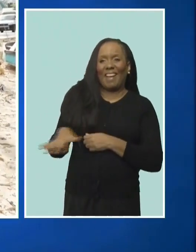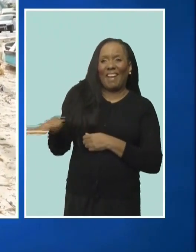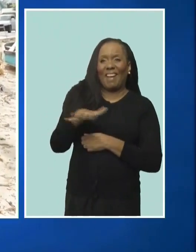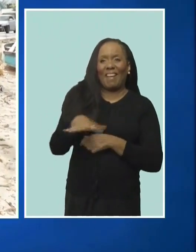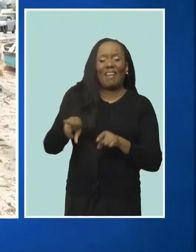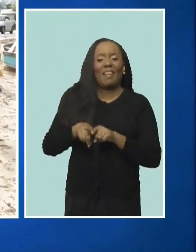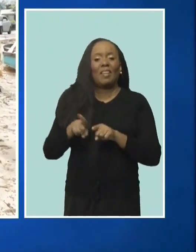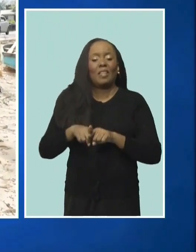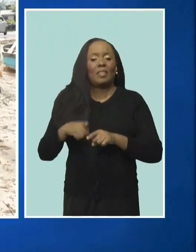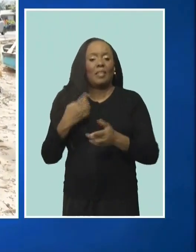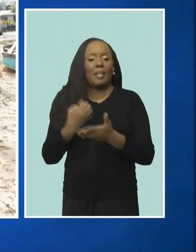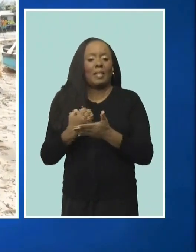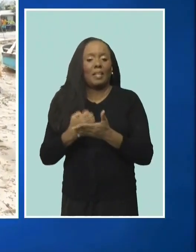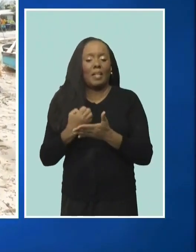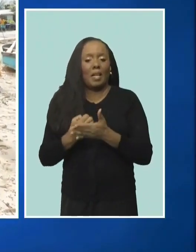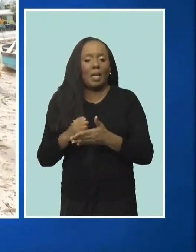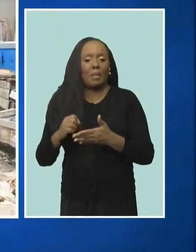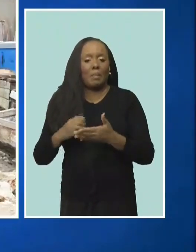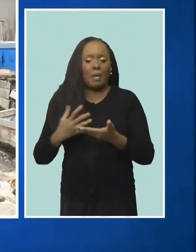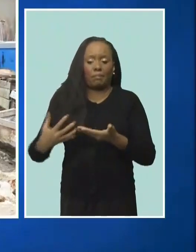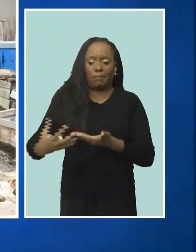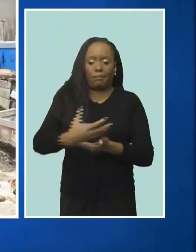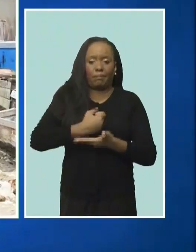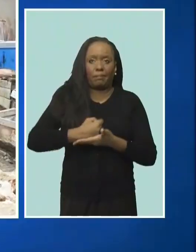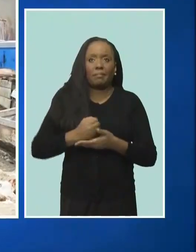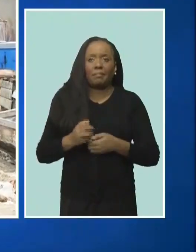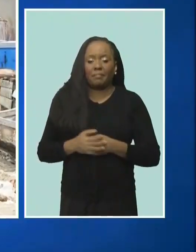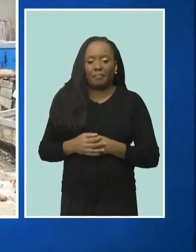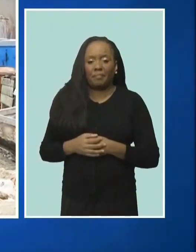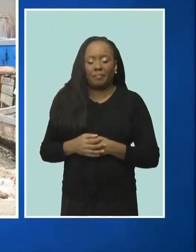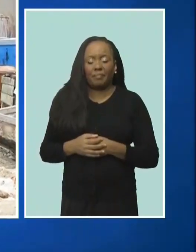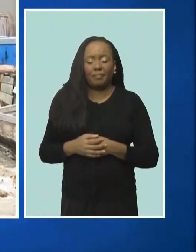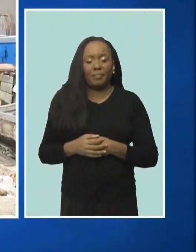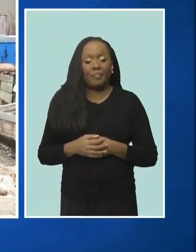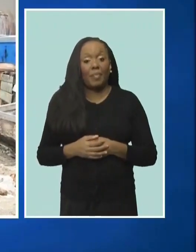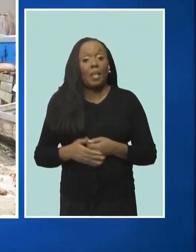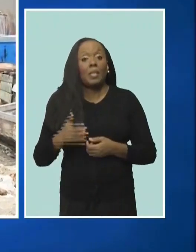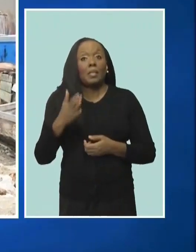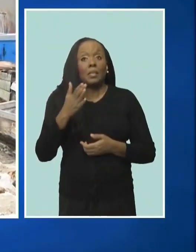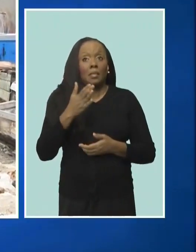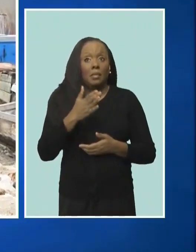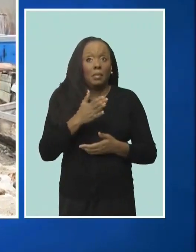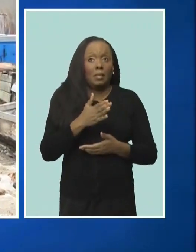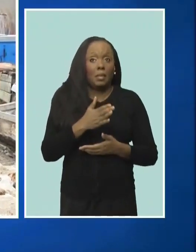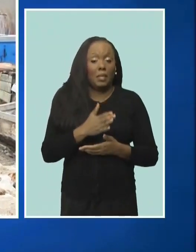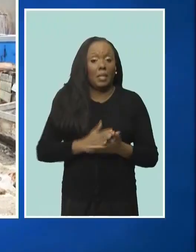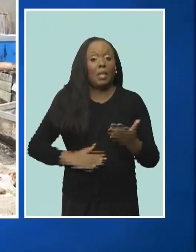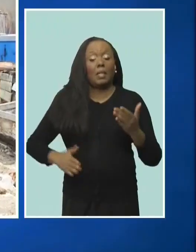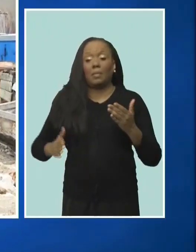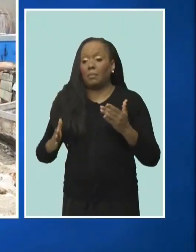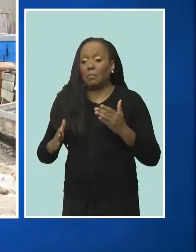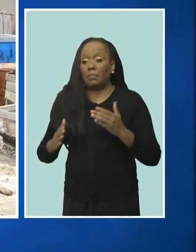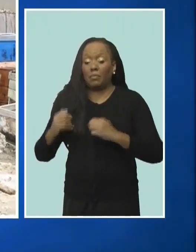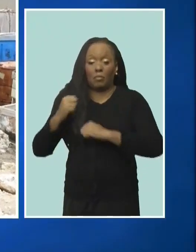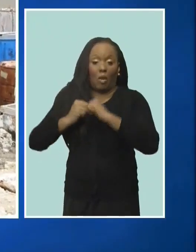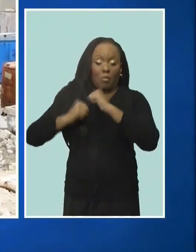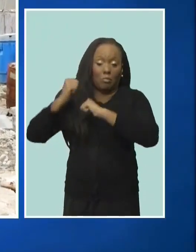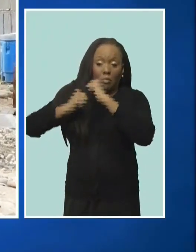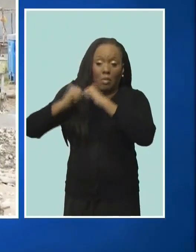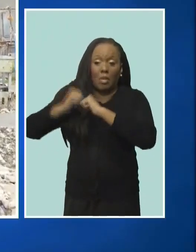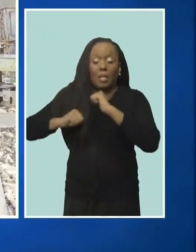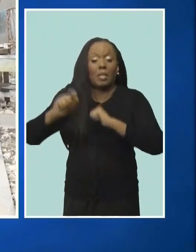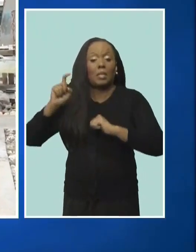generate economic activity. I can tell that some of them still require a bit of improvements to their structures, and I believe that that is